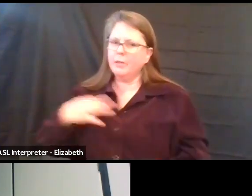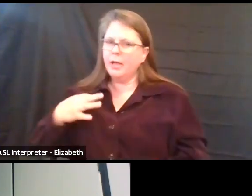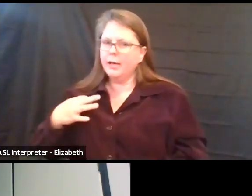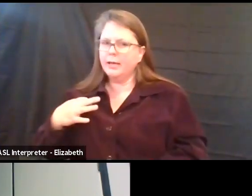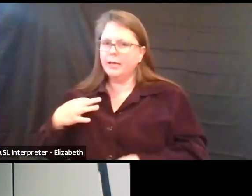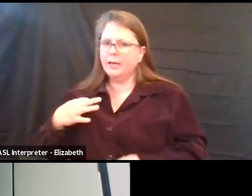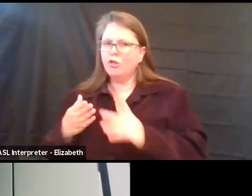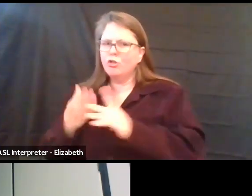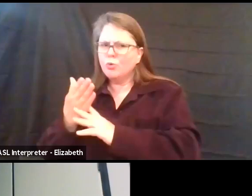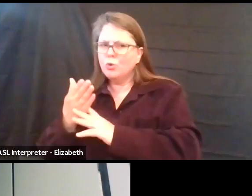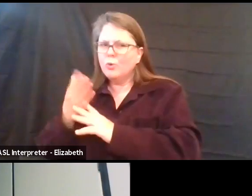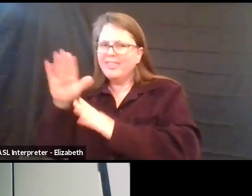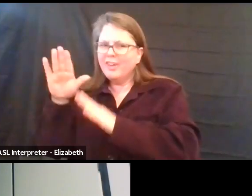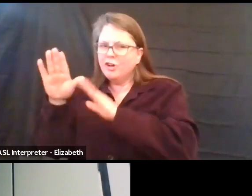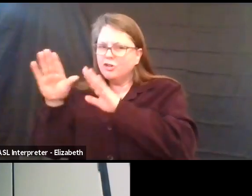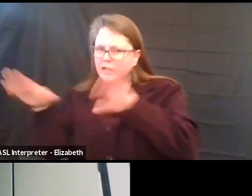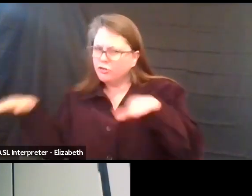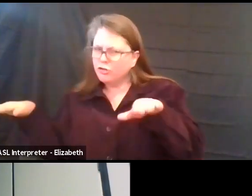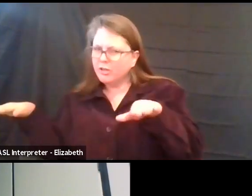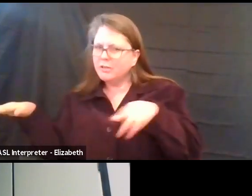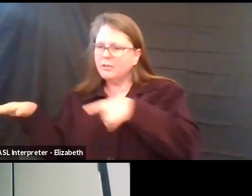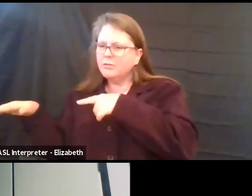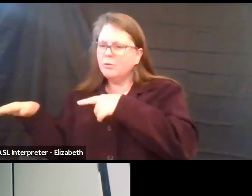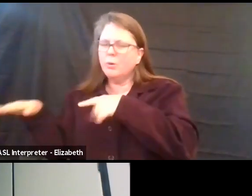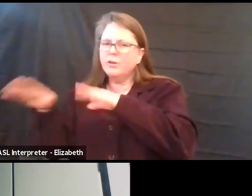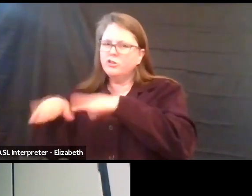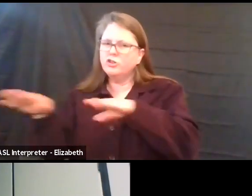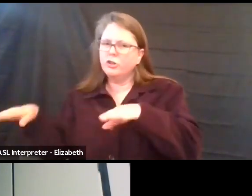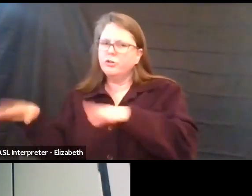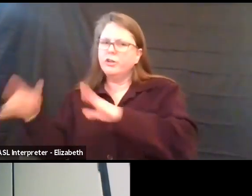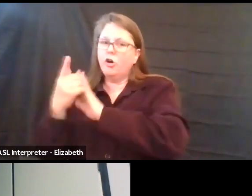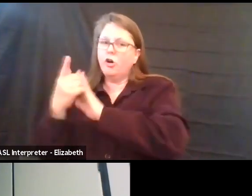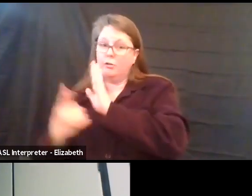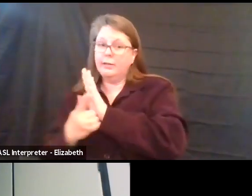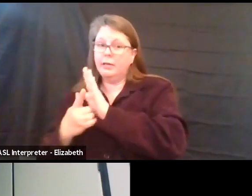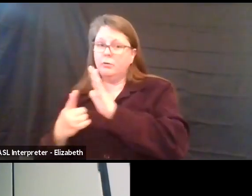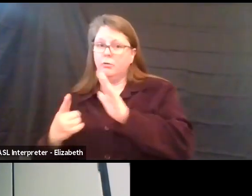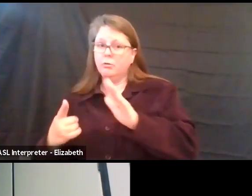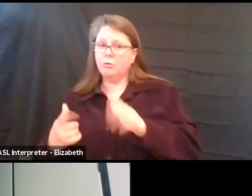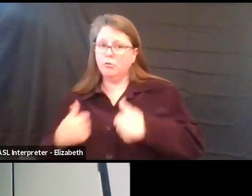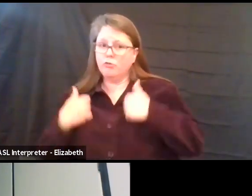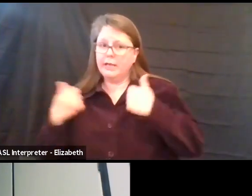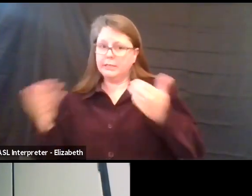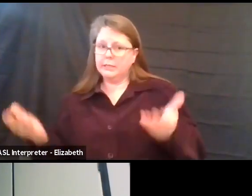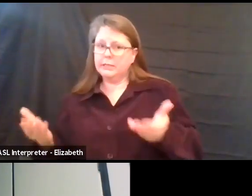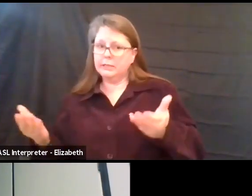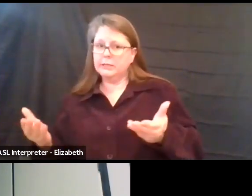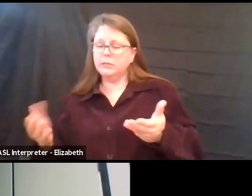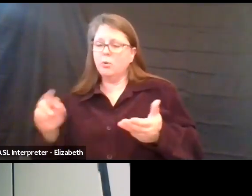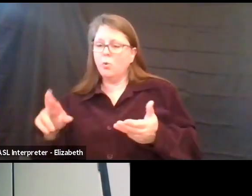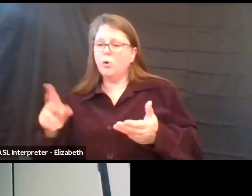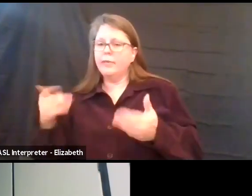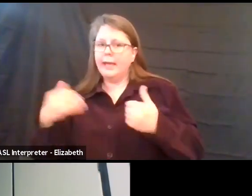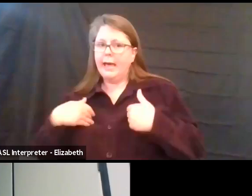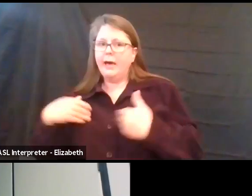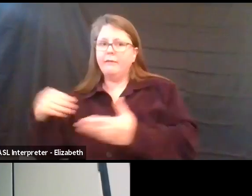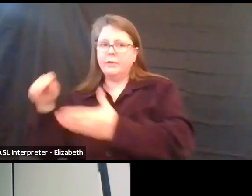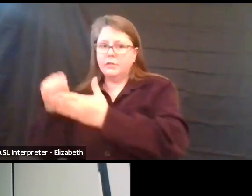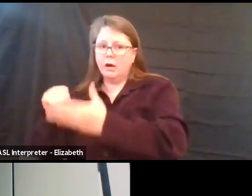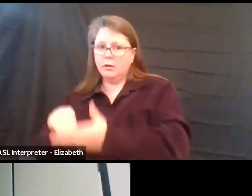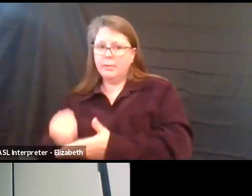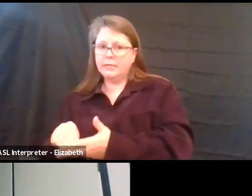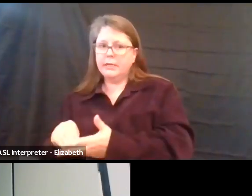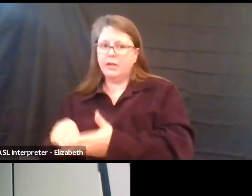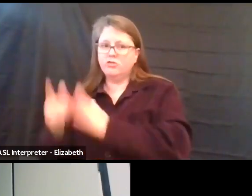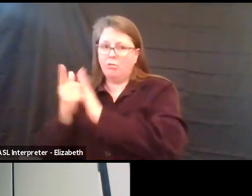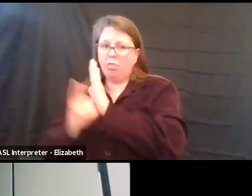they apply because their children are legal residents or have documentation, is the family then eligible for all the